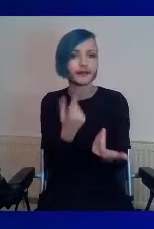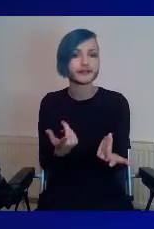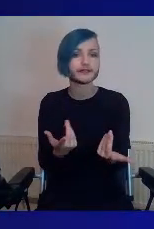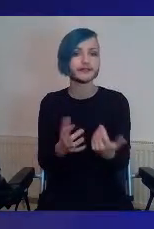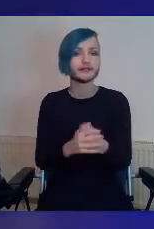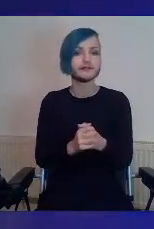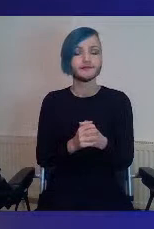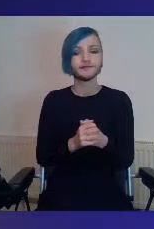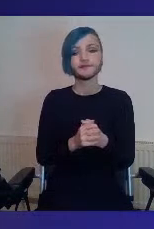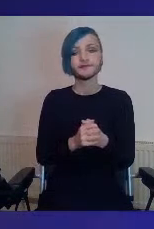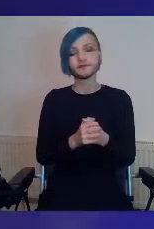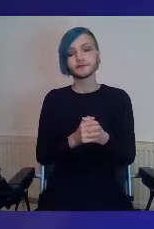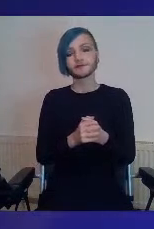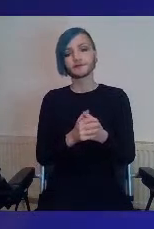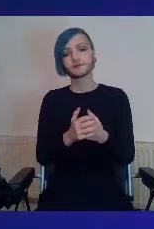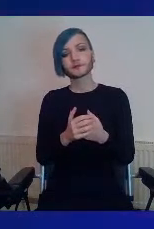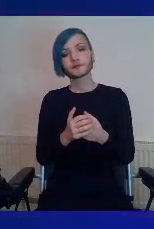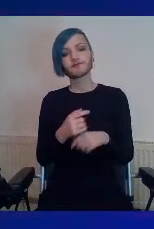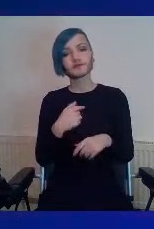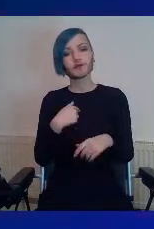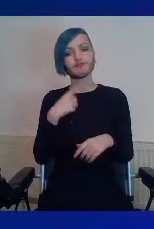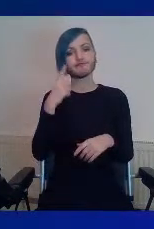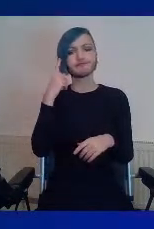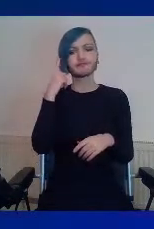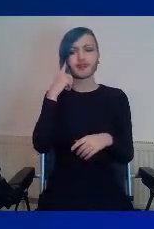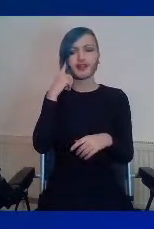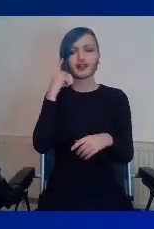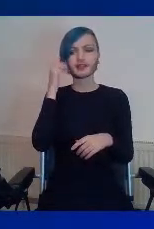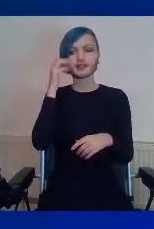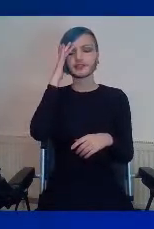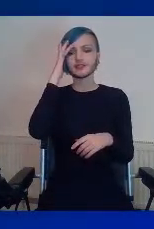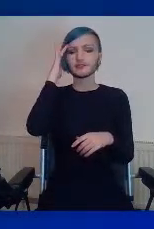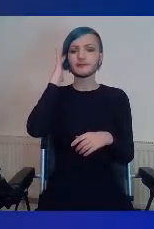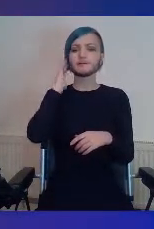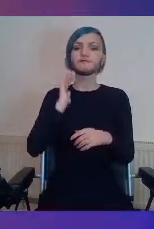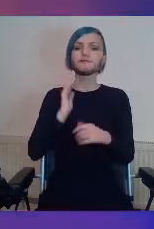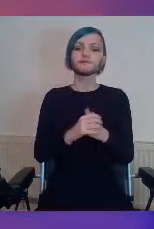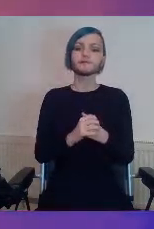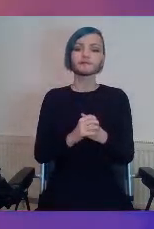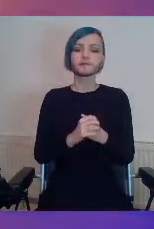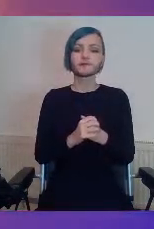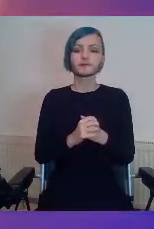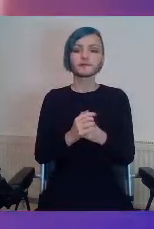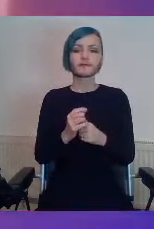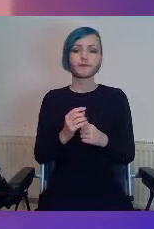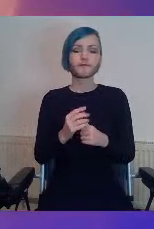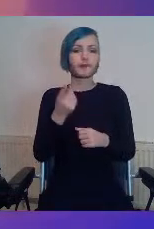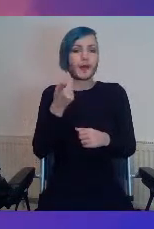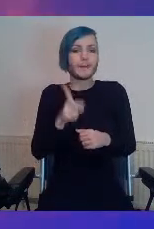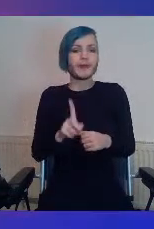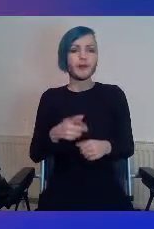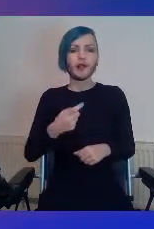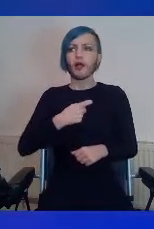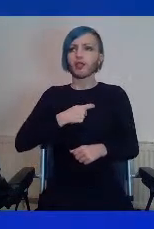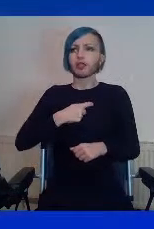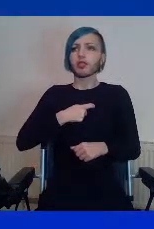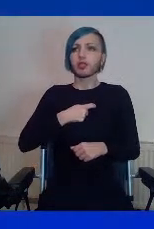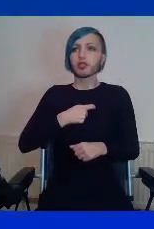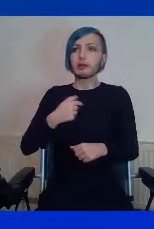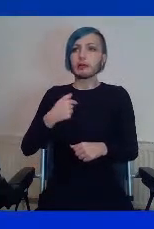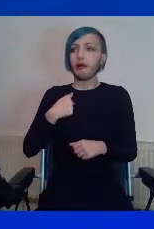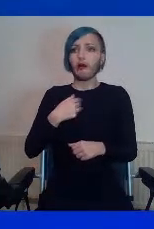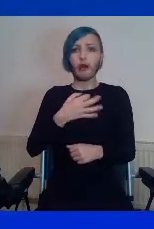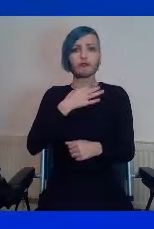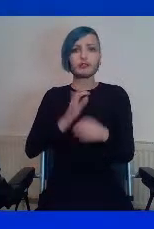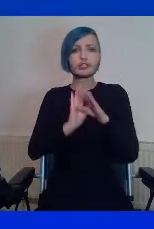people come to the idea that they are in danger of ideology, yes,